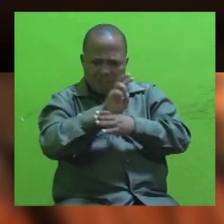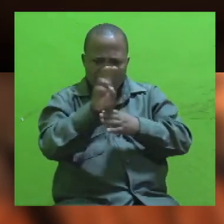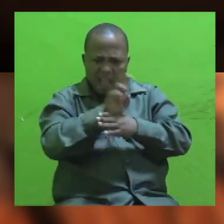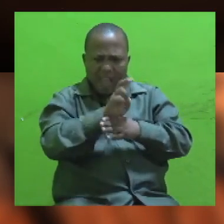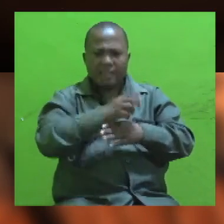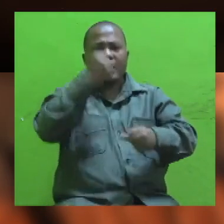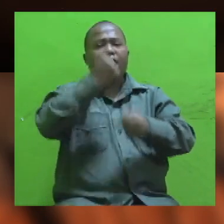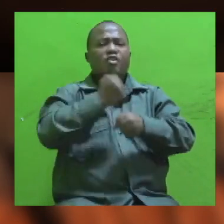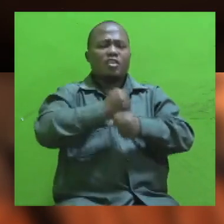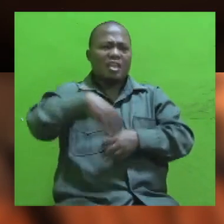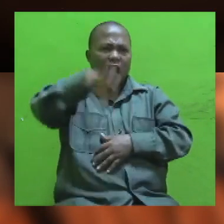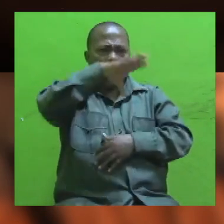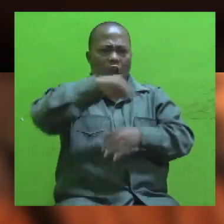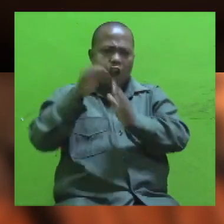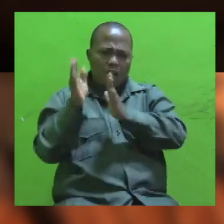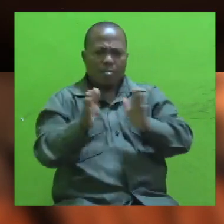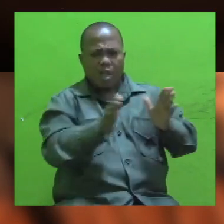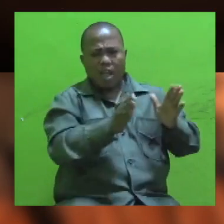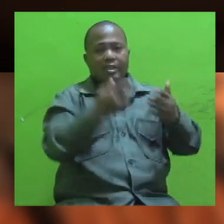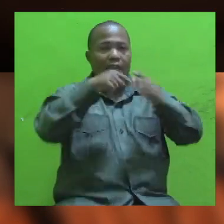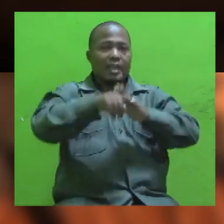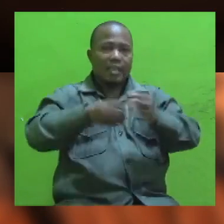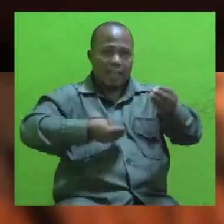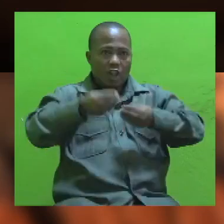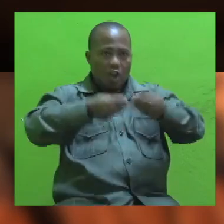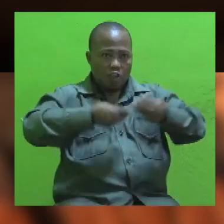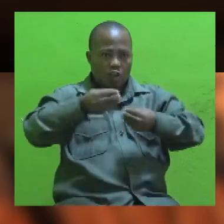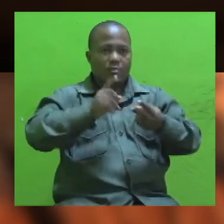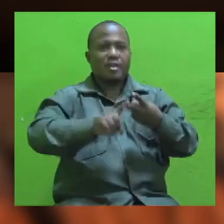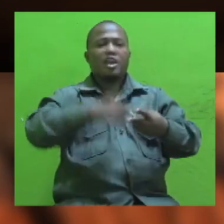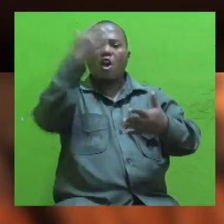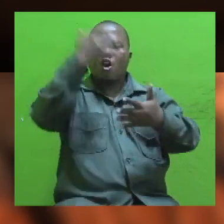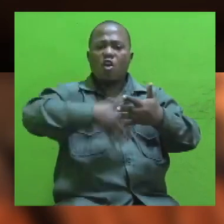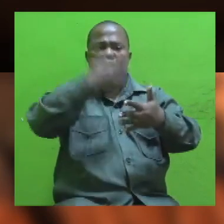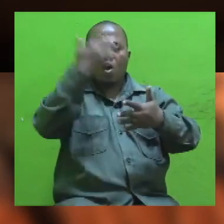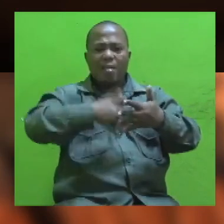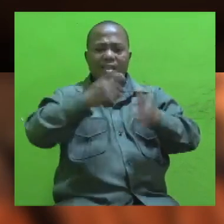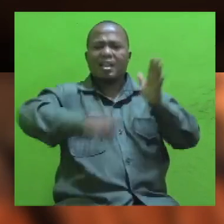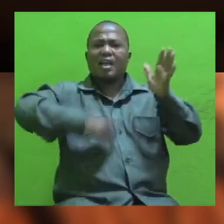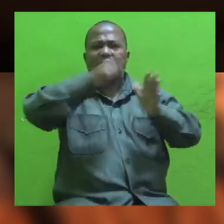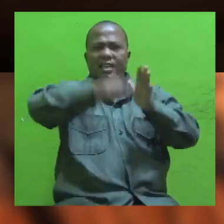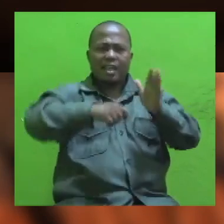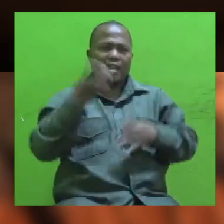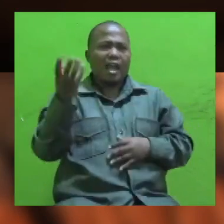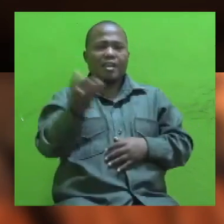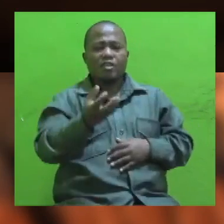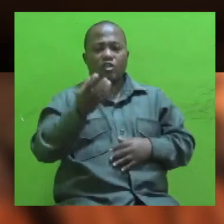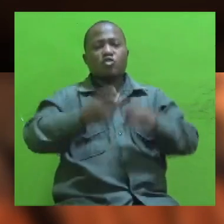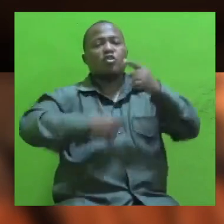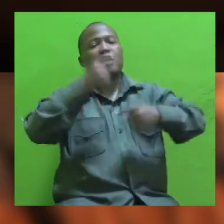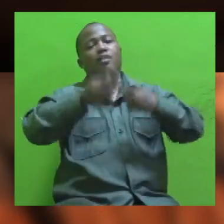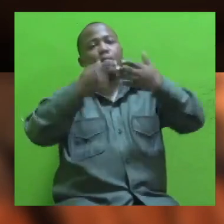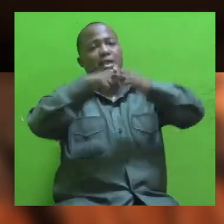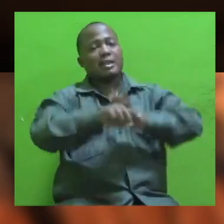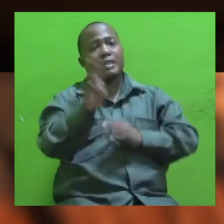of all plans for economic, commercial, industries and social development in the district.